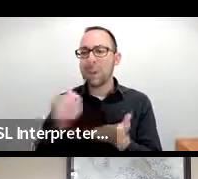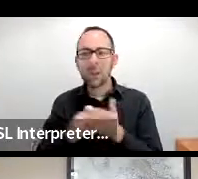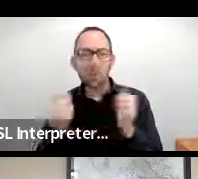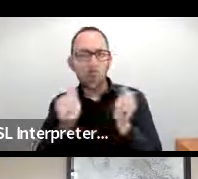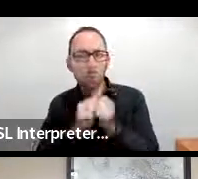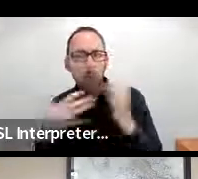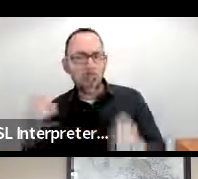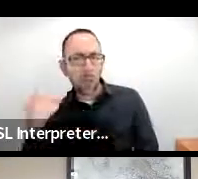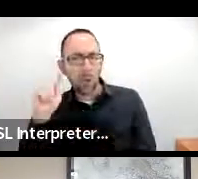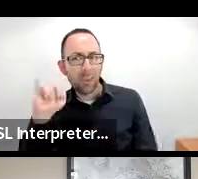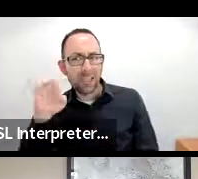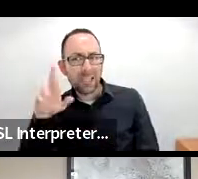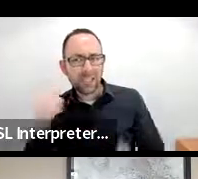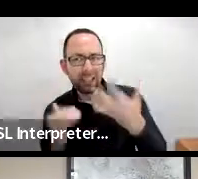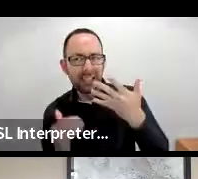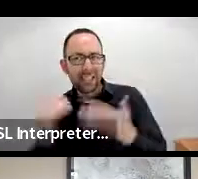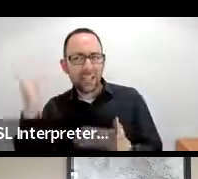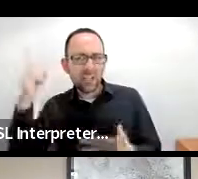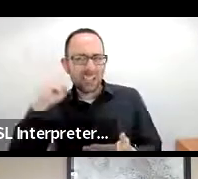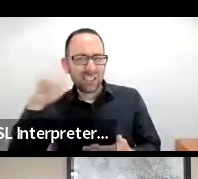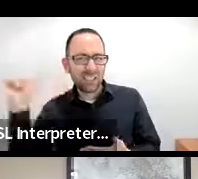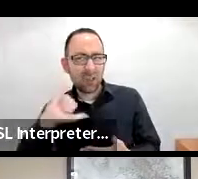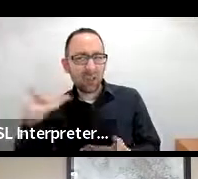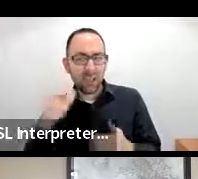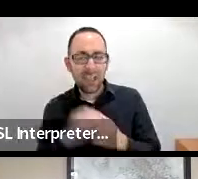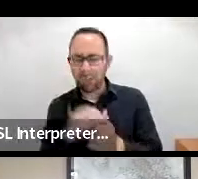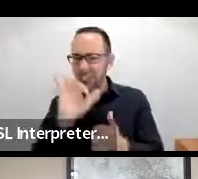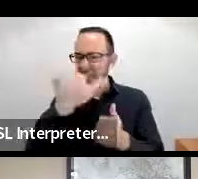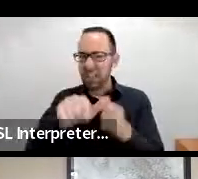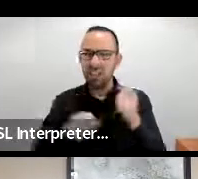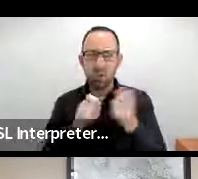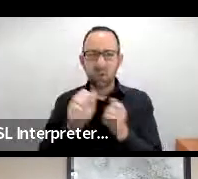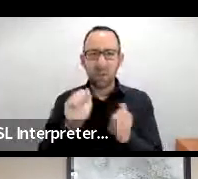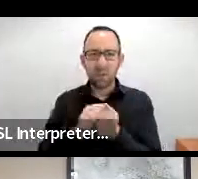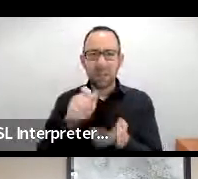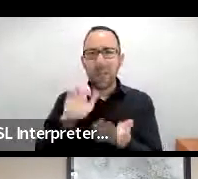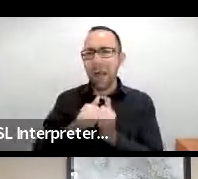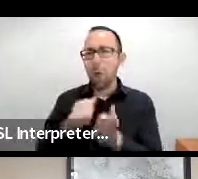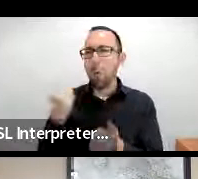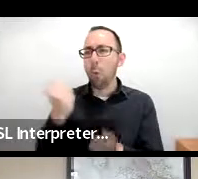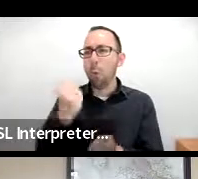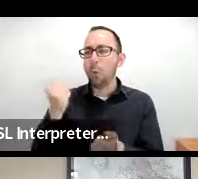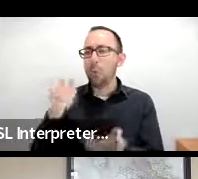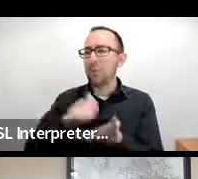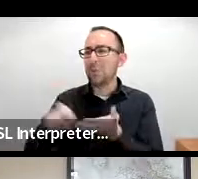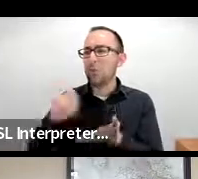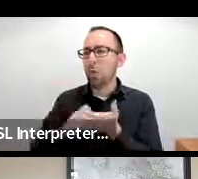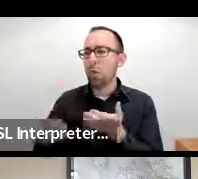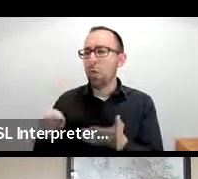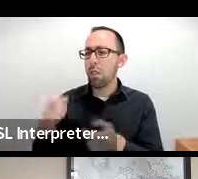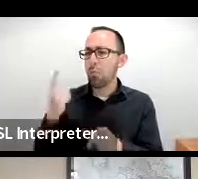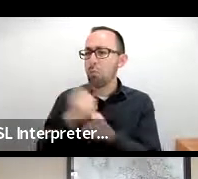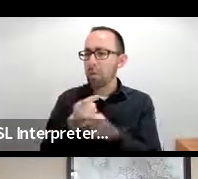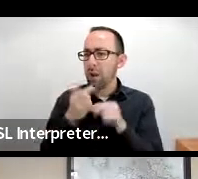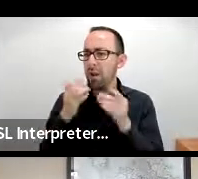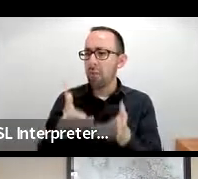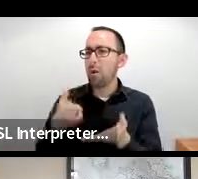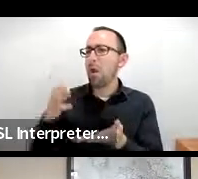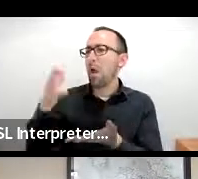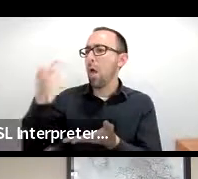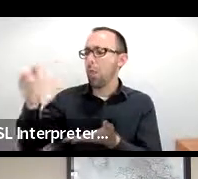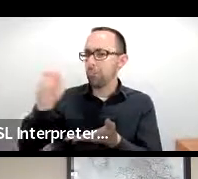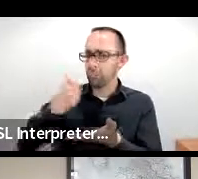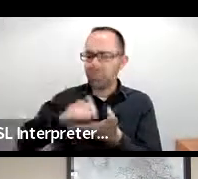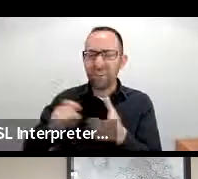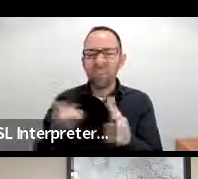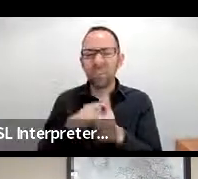in the school year. And it starts off with exactly that, with pencil grip. And we practice first,